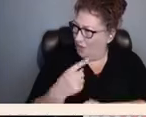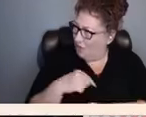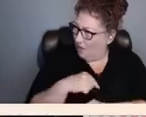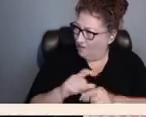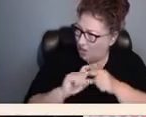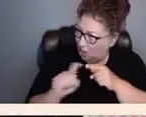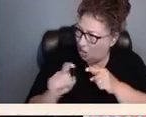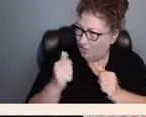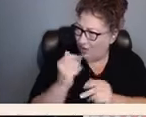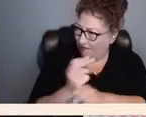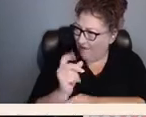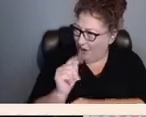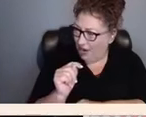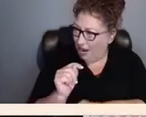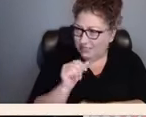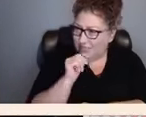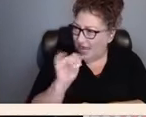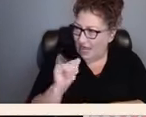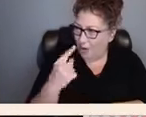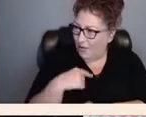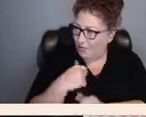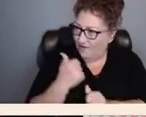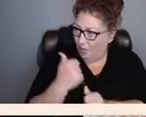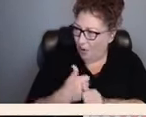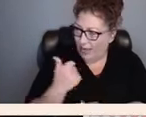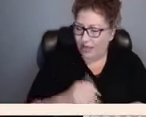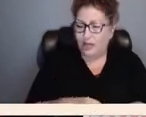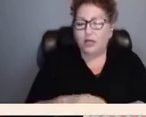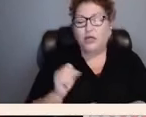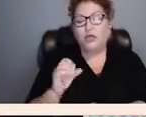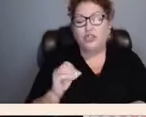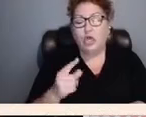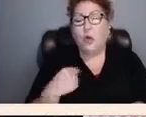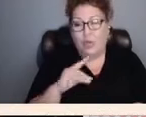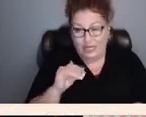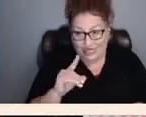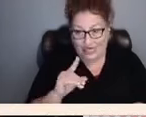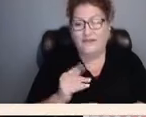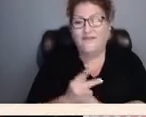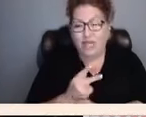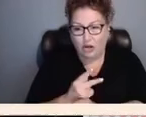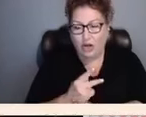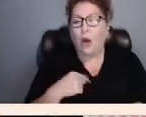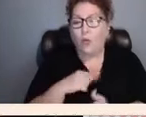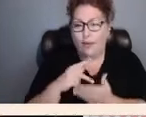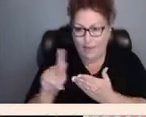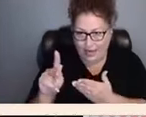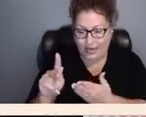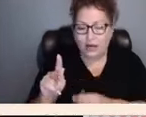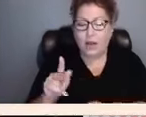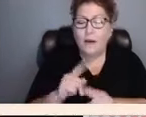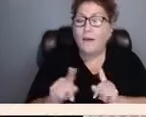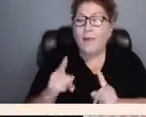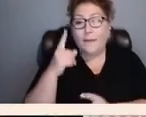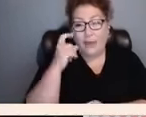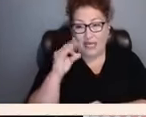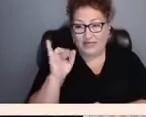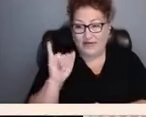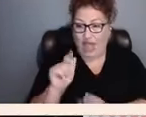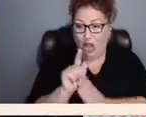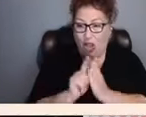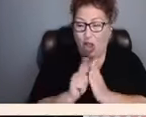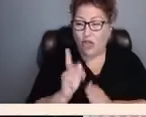we've just been avoiding. So we did figure it out. We paid it. But because of that law you talked about, it's